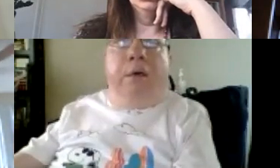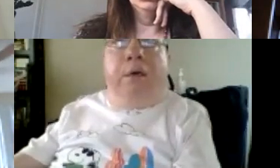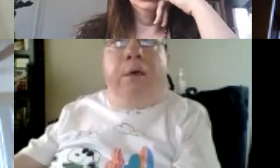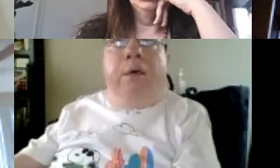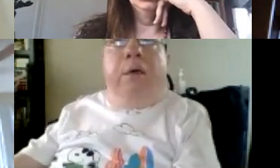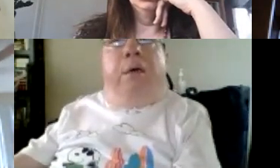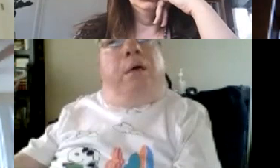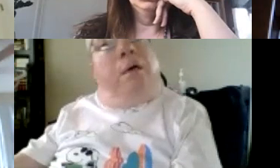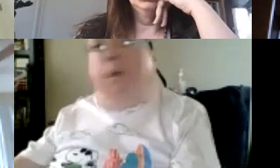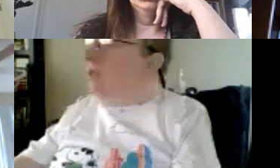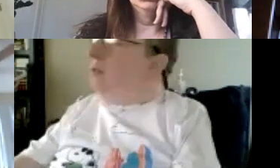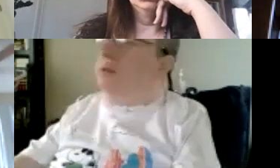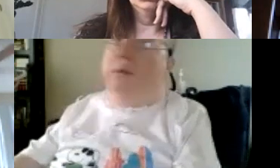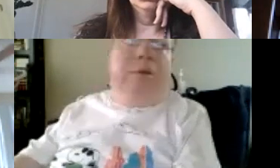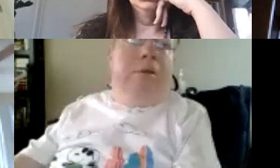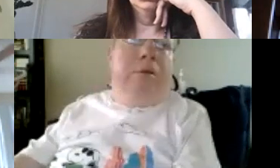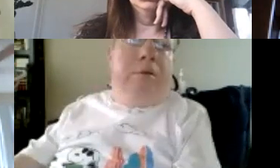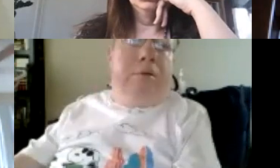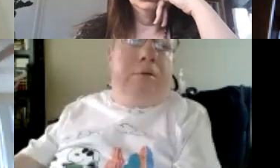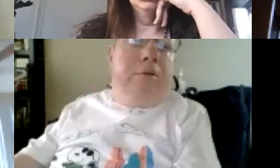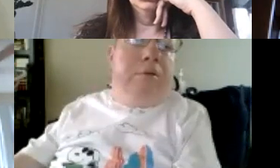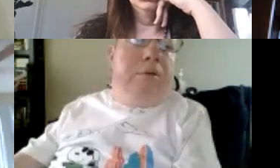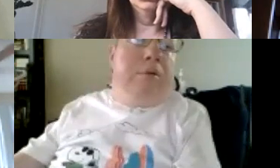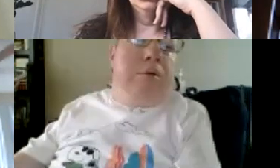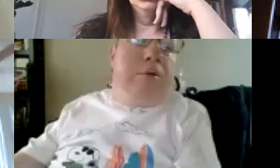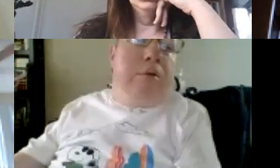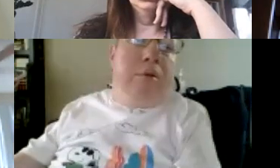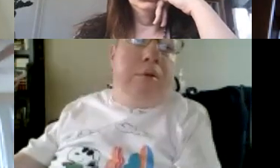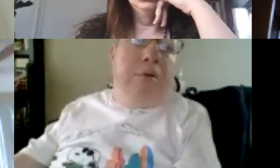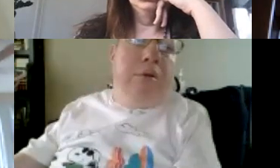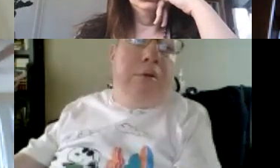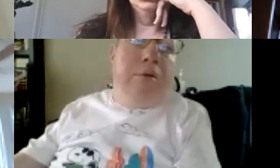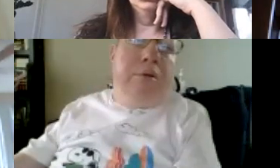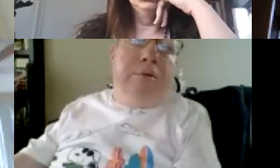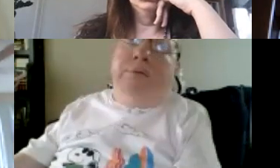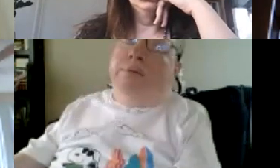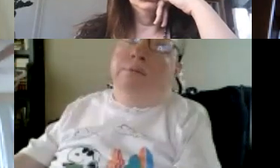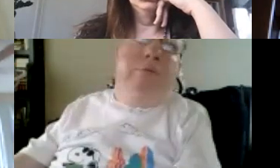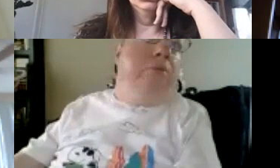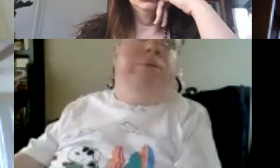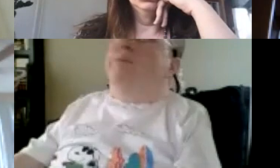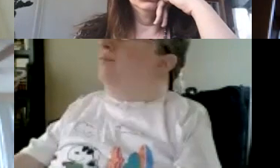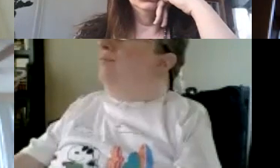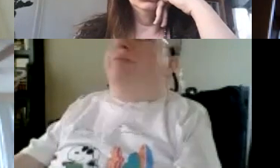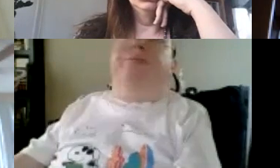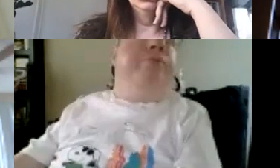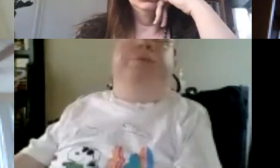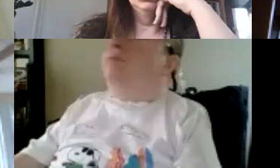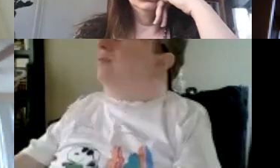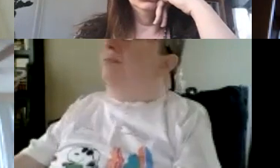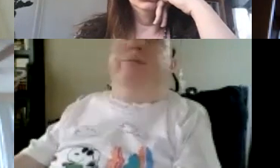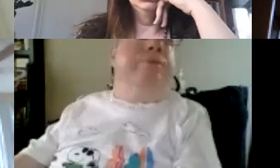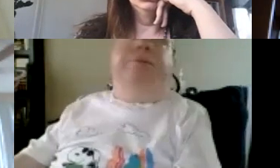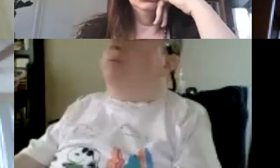in their 80s here, can't get a vaccination. Yep, absolutely. Thank you for bringing that to our attention. We will certainly